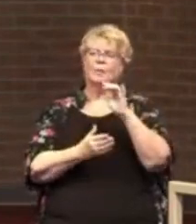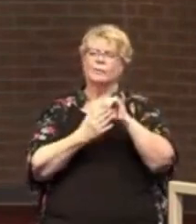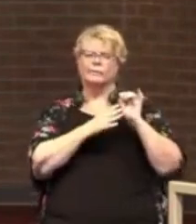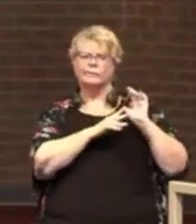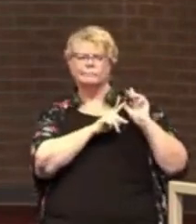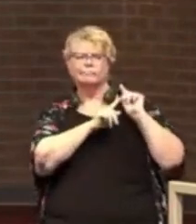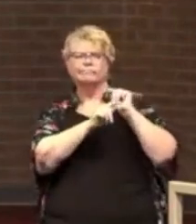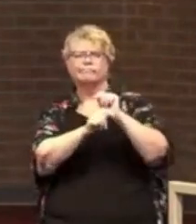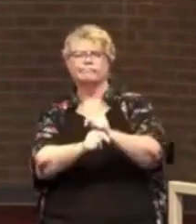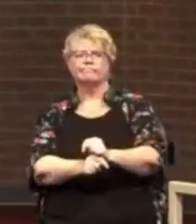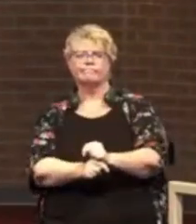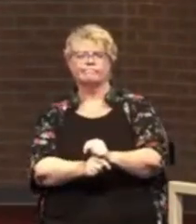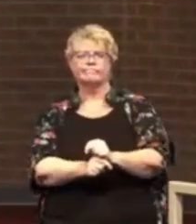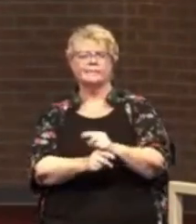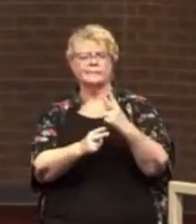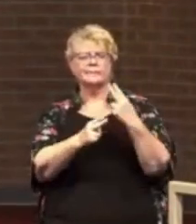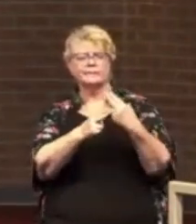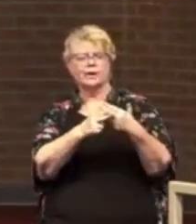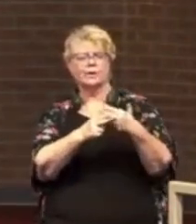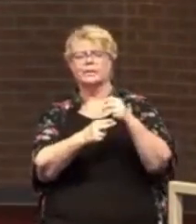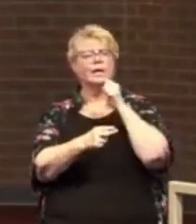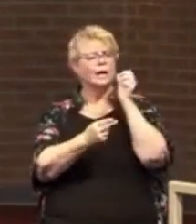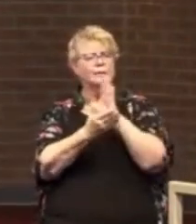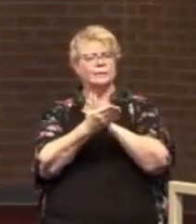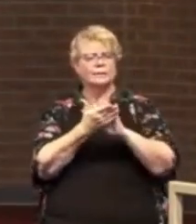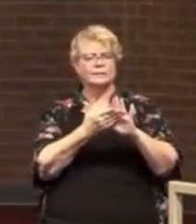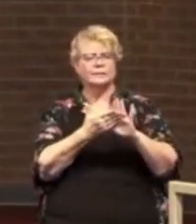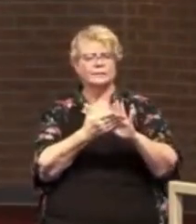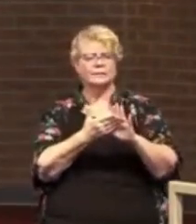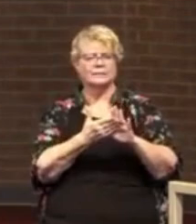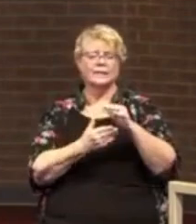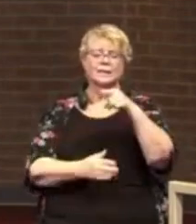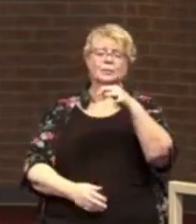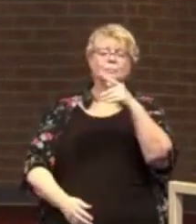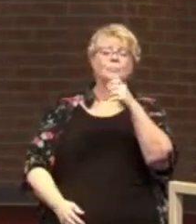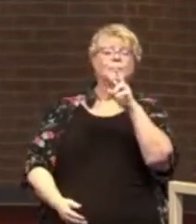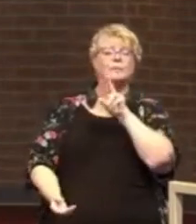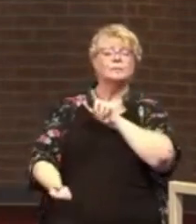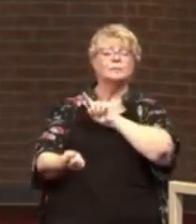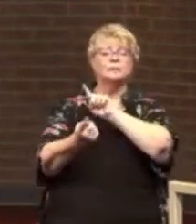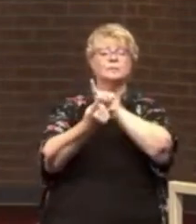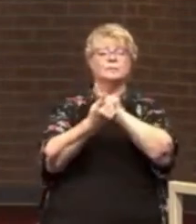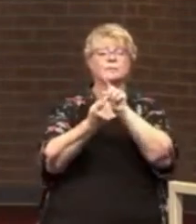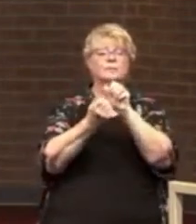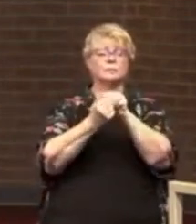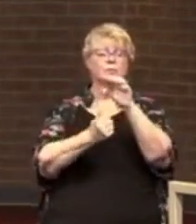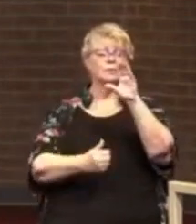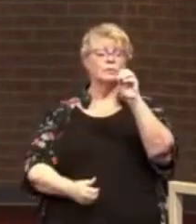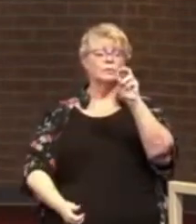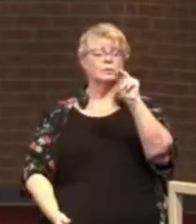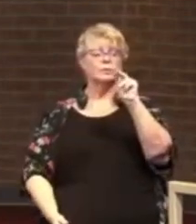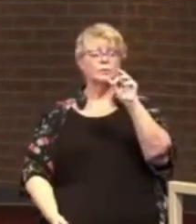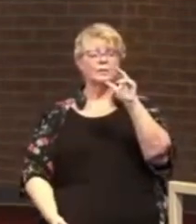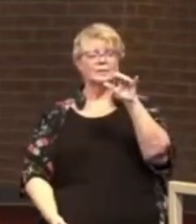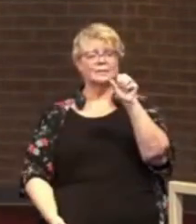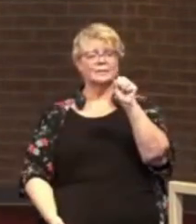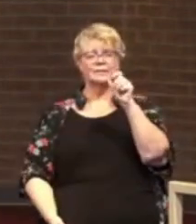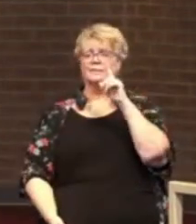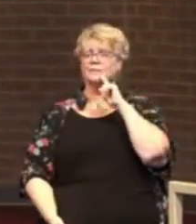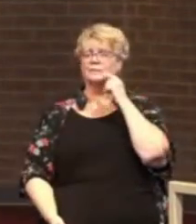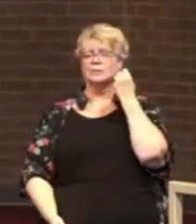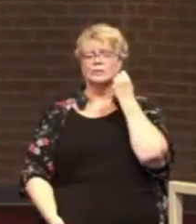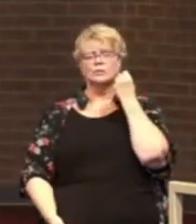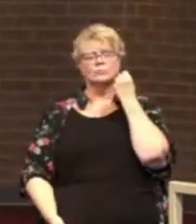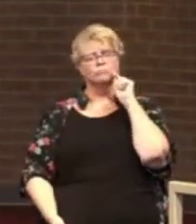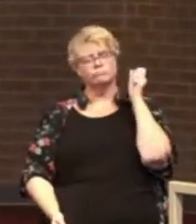considered unclean. In fact, Peter's encounter with Cornelius so radically transforms